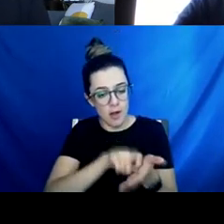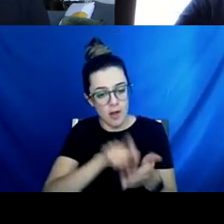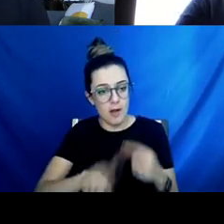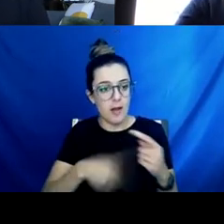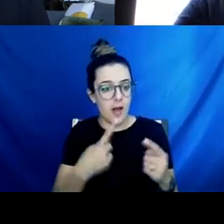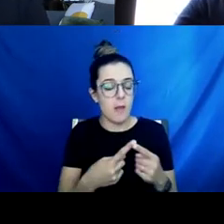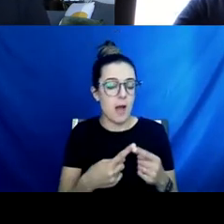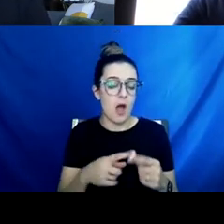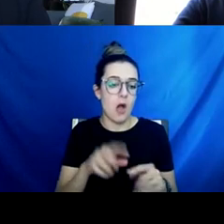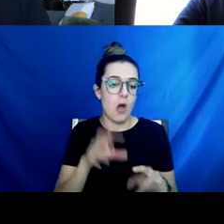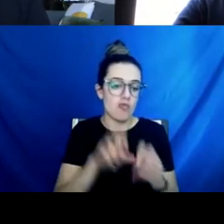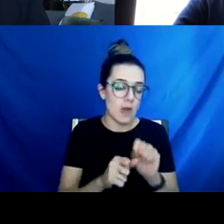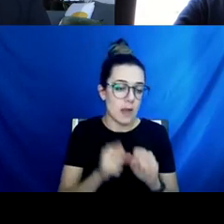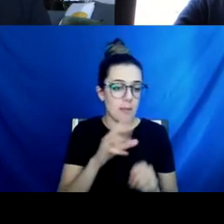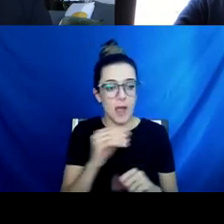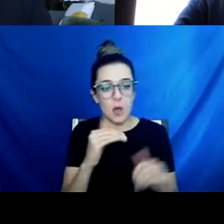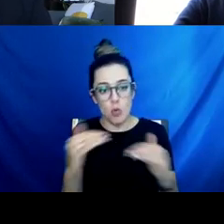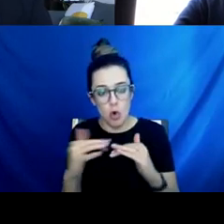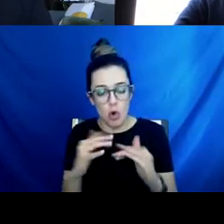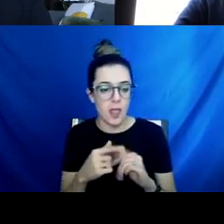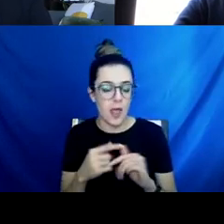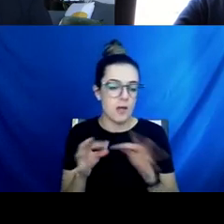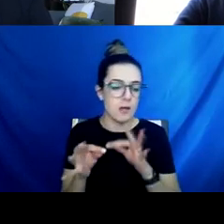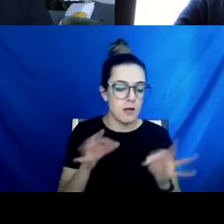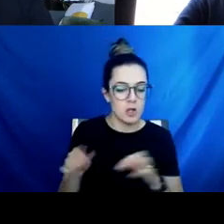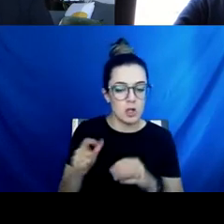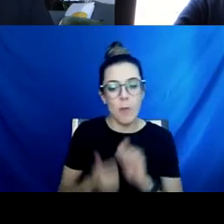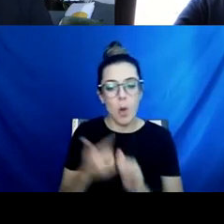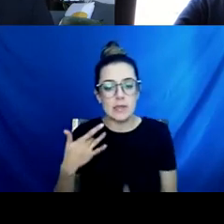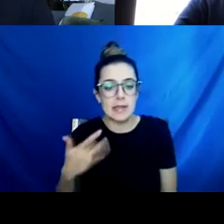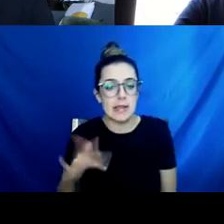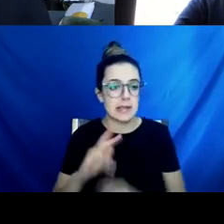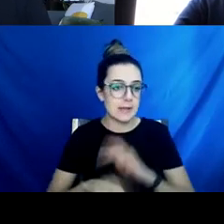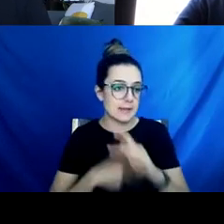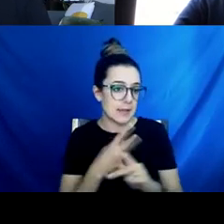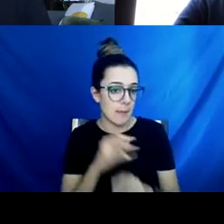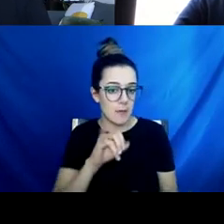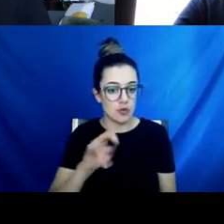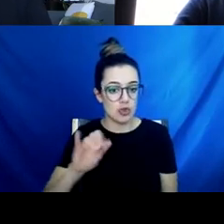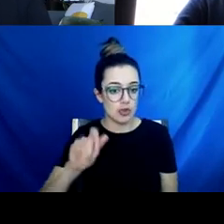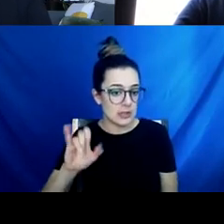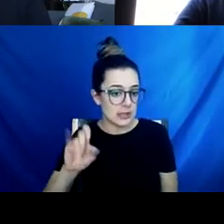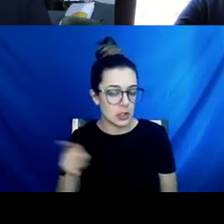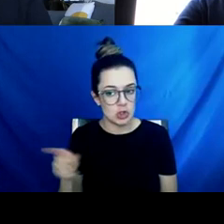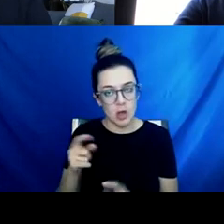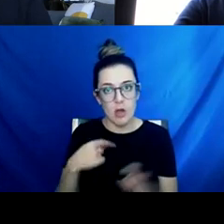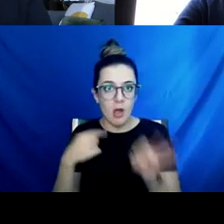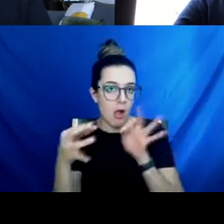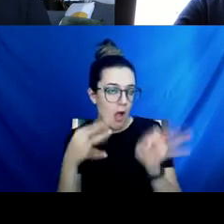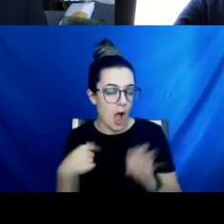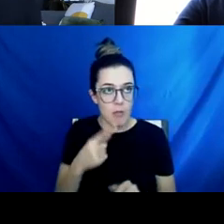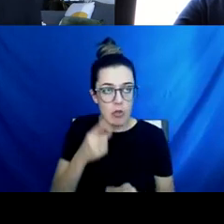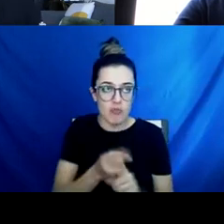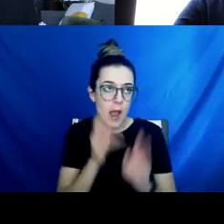there's a follow-up comment. It says, I say this because I know that some people on social media say that people